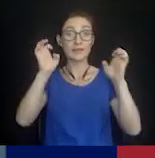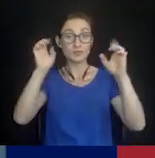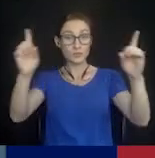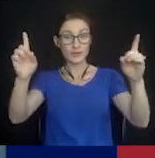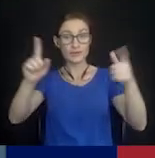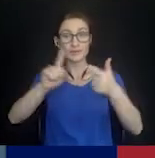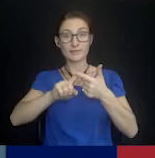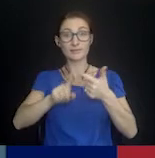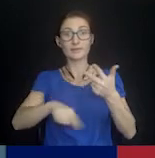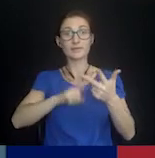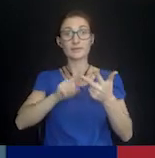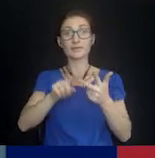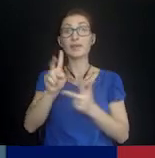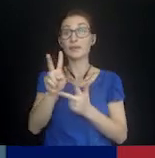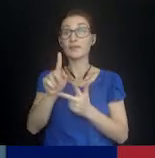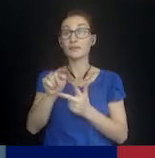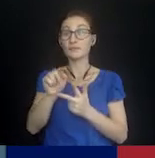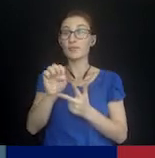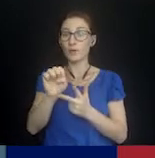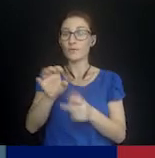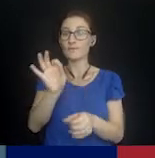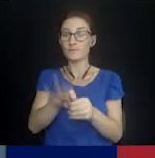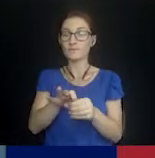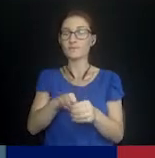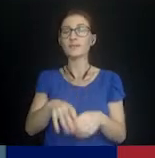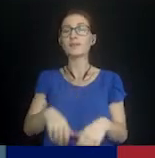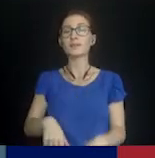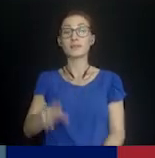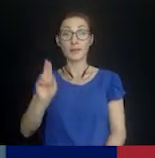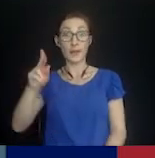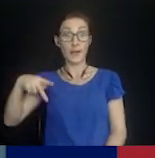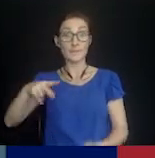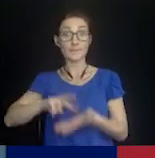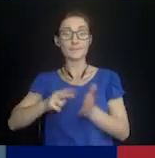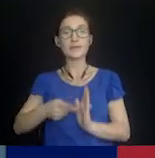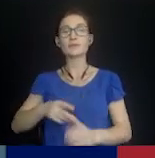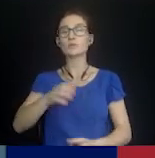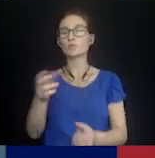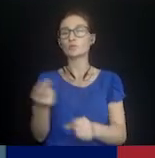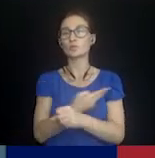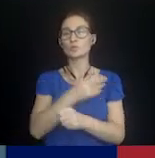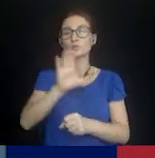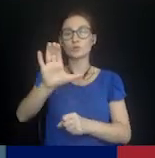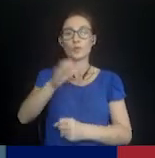Educate, Vote, Use Your Power.